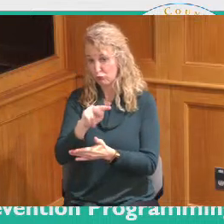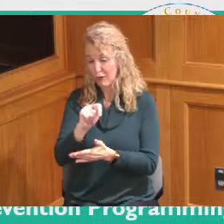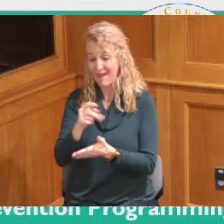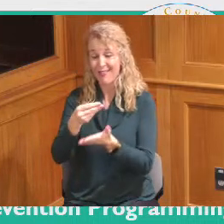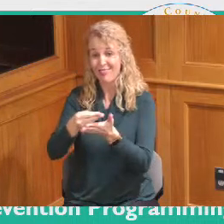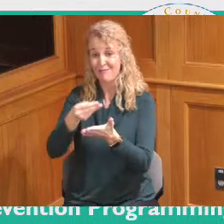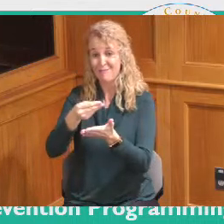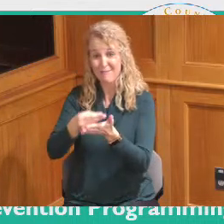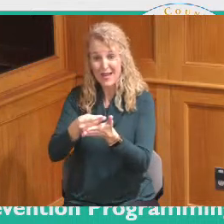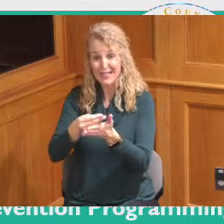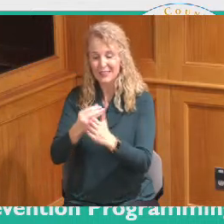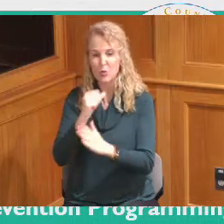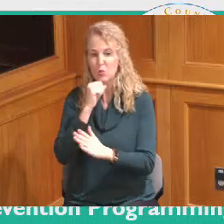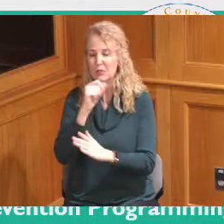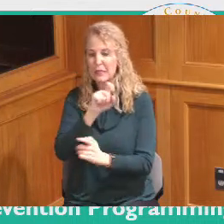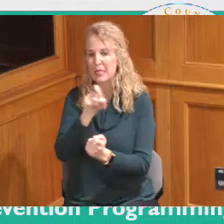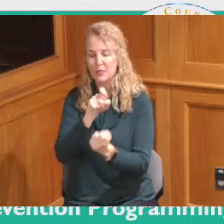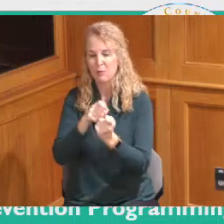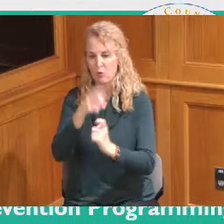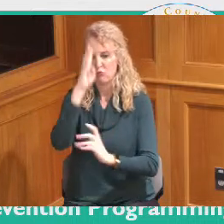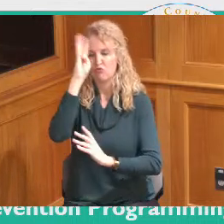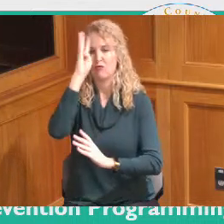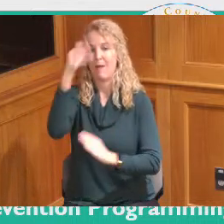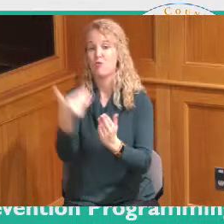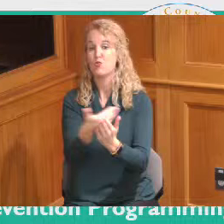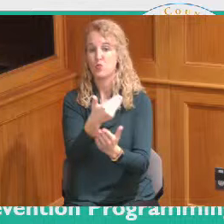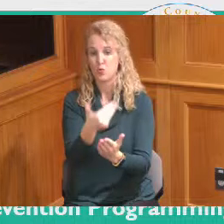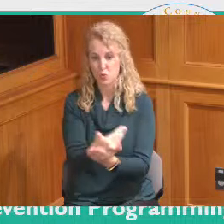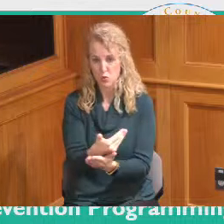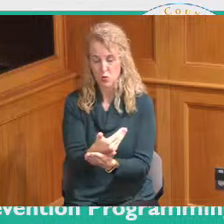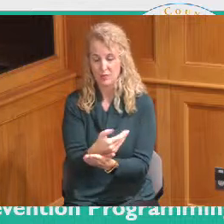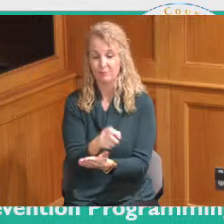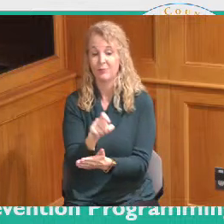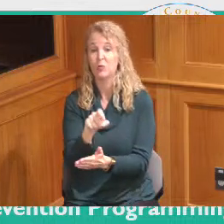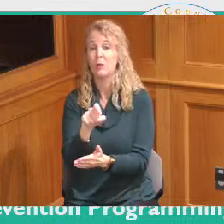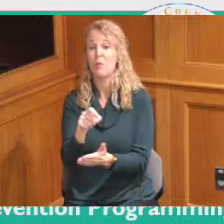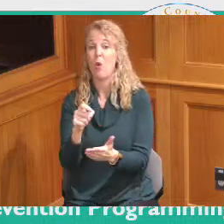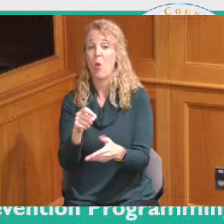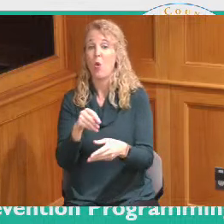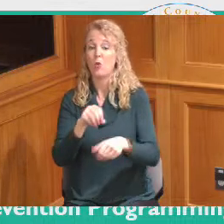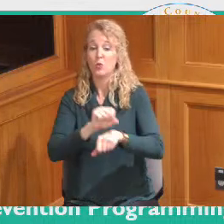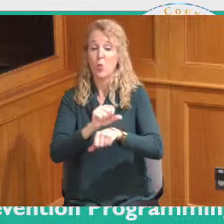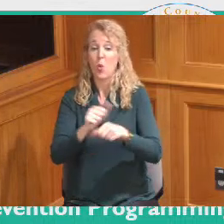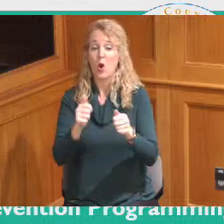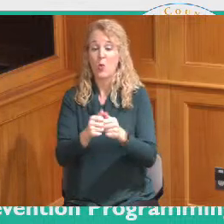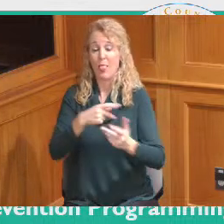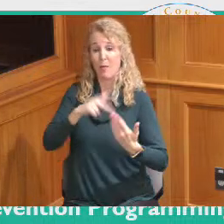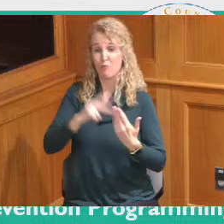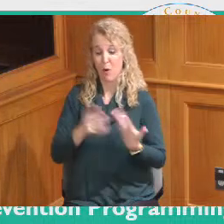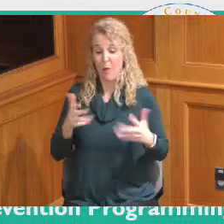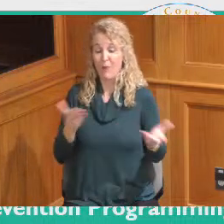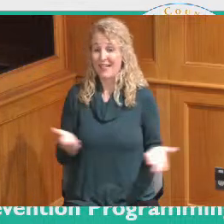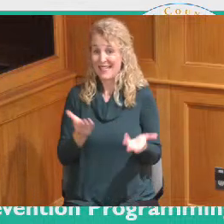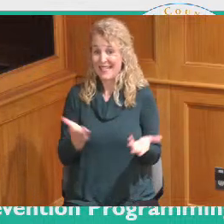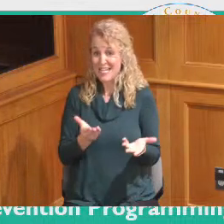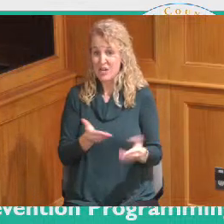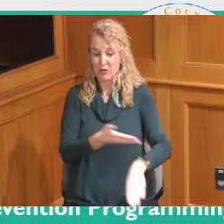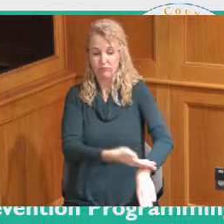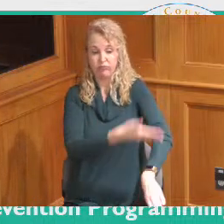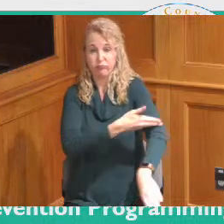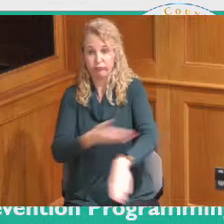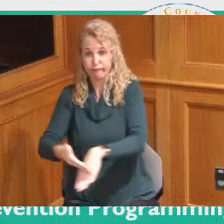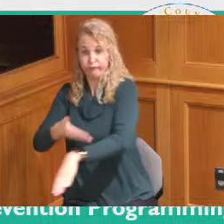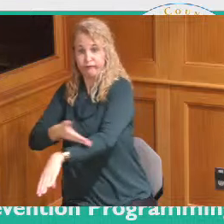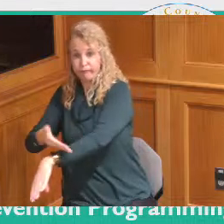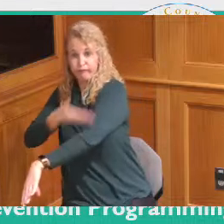for that was not intended to create new programs. It was focused on expanding capacity of existing programs in the community that have proven outcomes